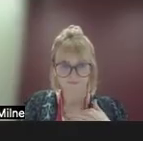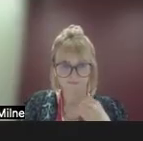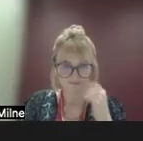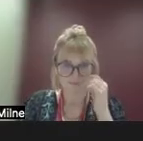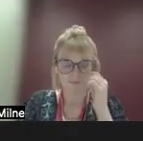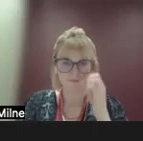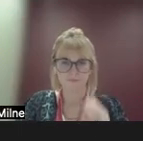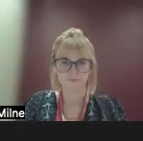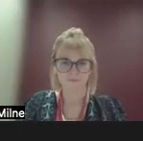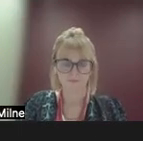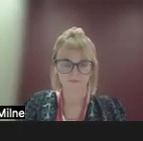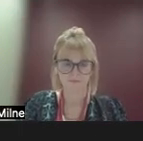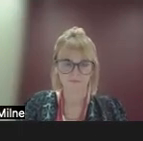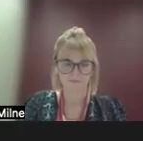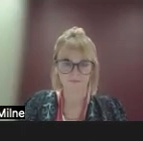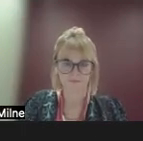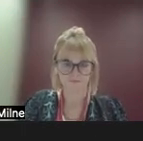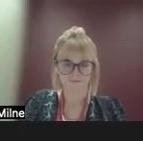mutilation.